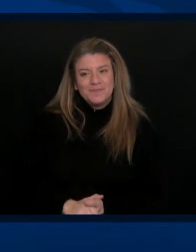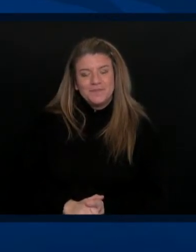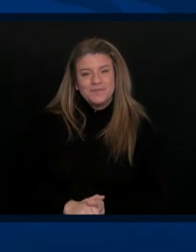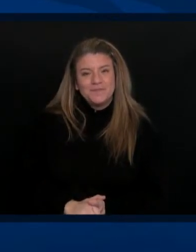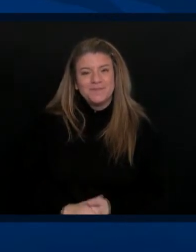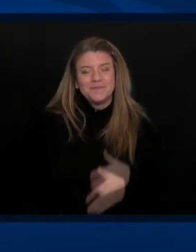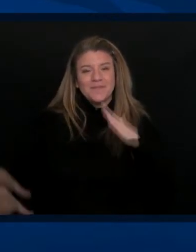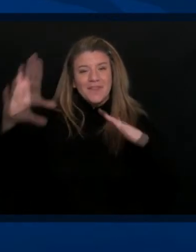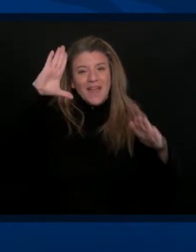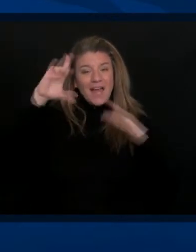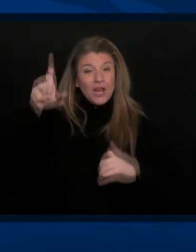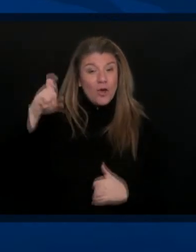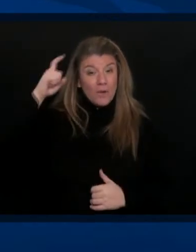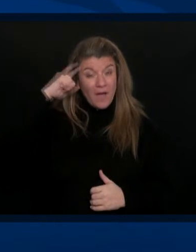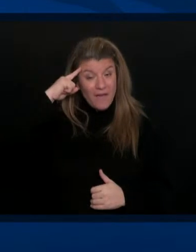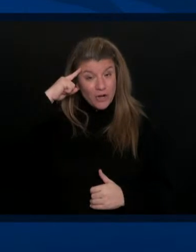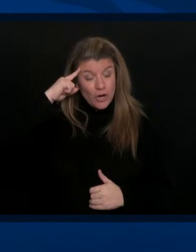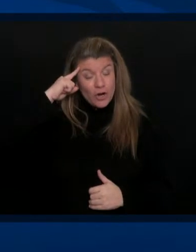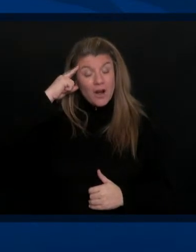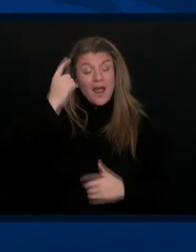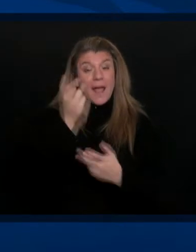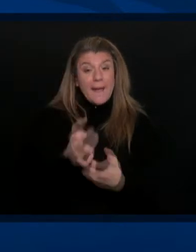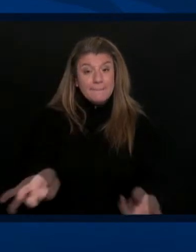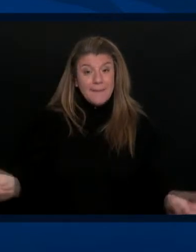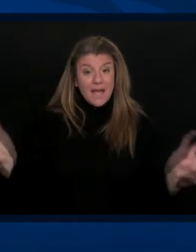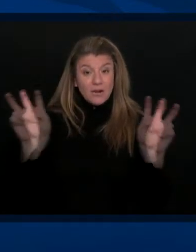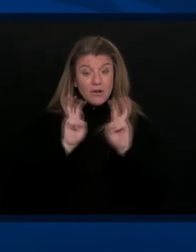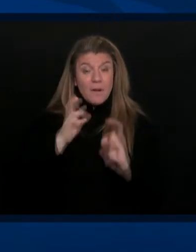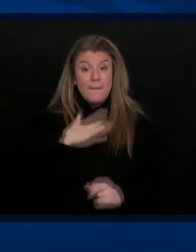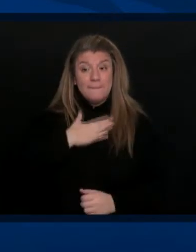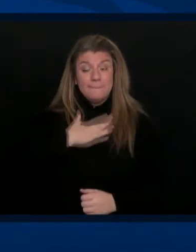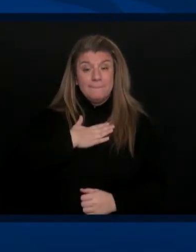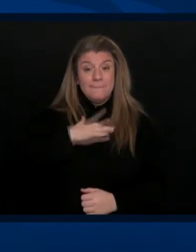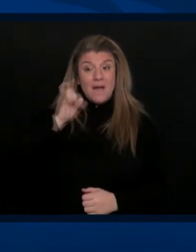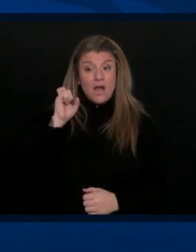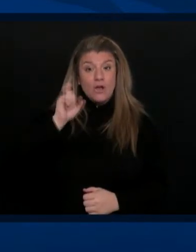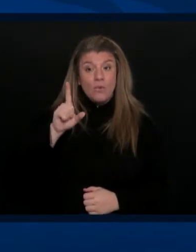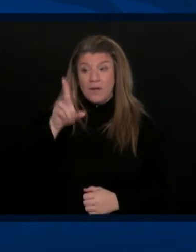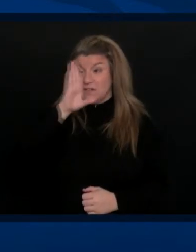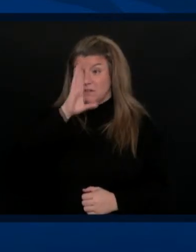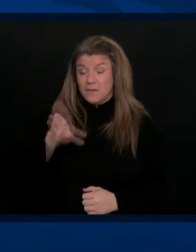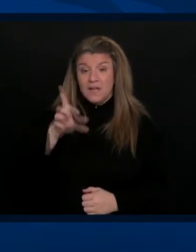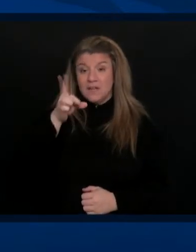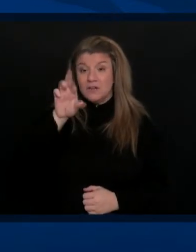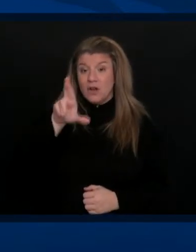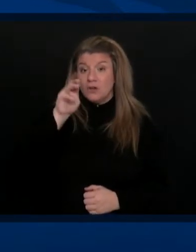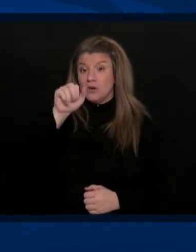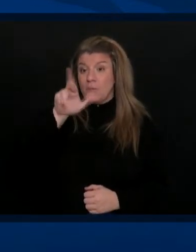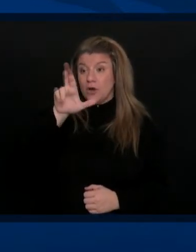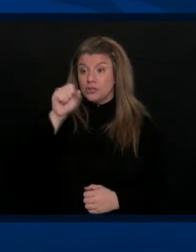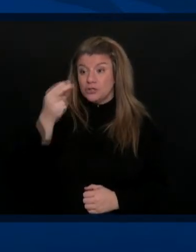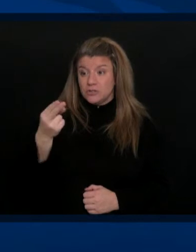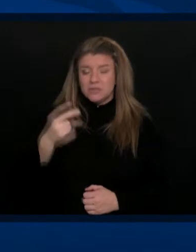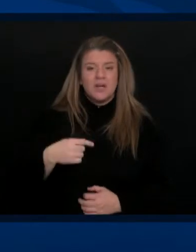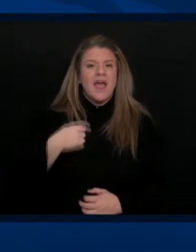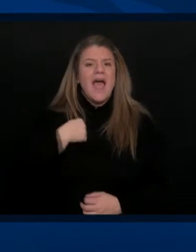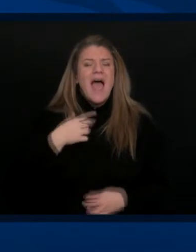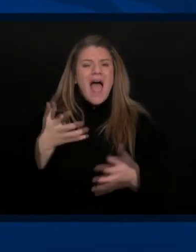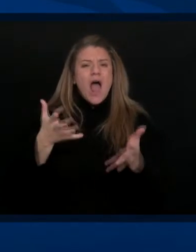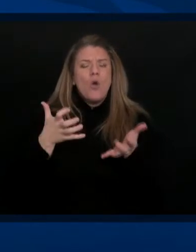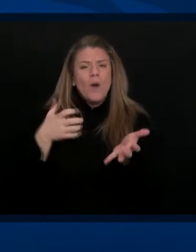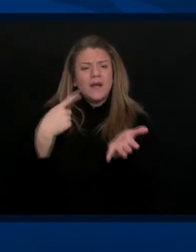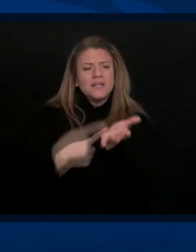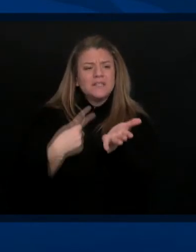Hello, Governor, Justice, and panel. I would like to direct my question to Dr. Clay Marsh. I wanted to talk